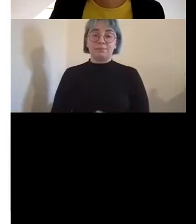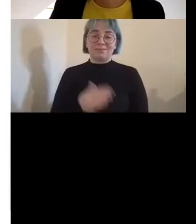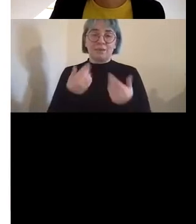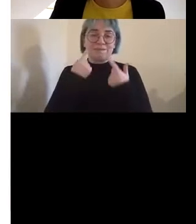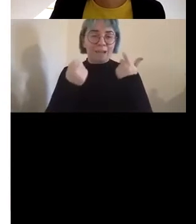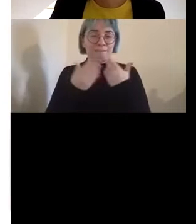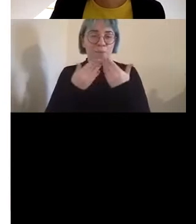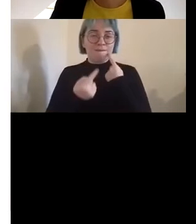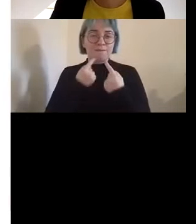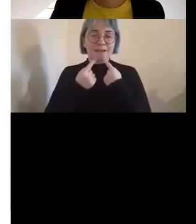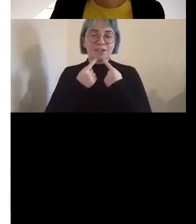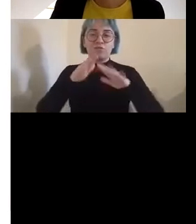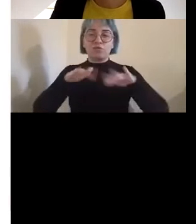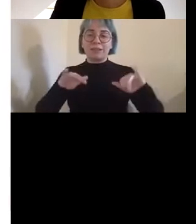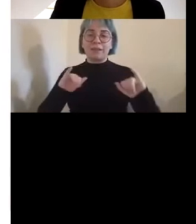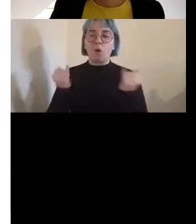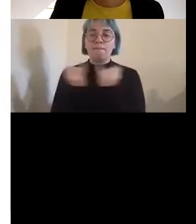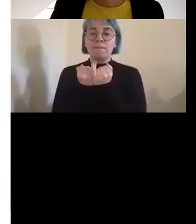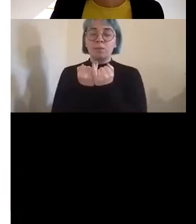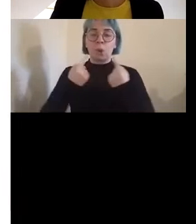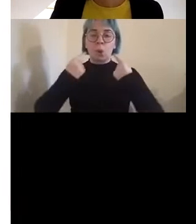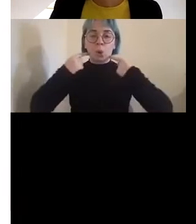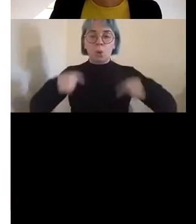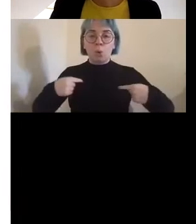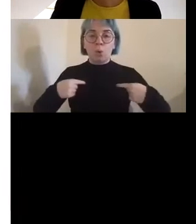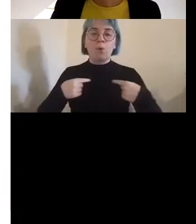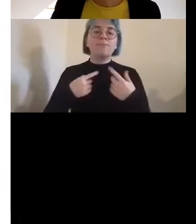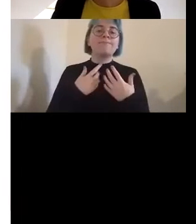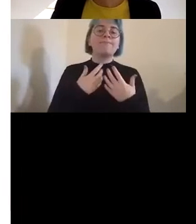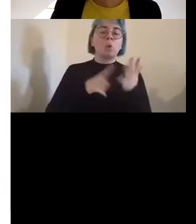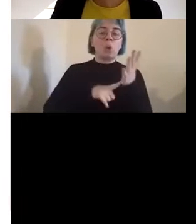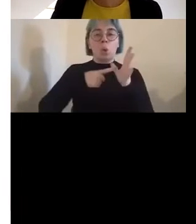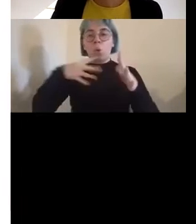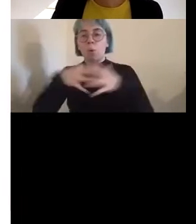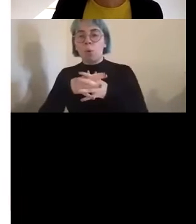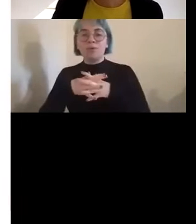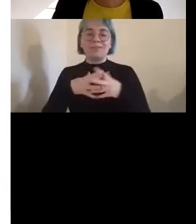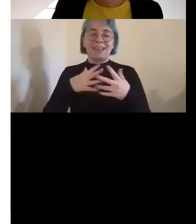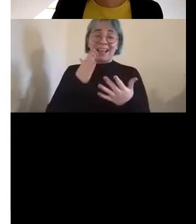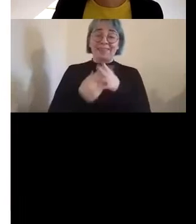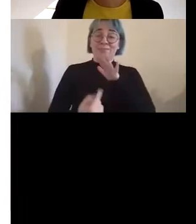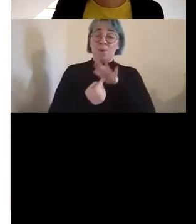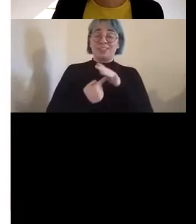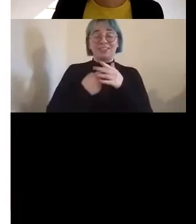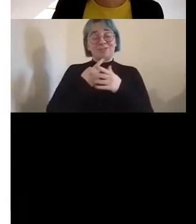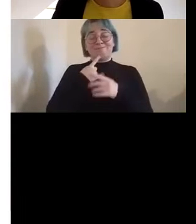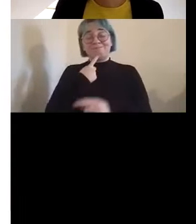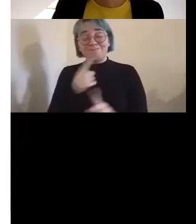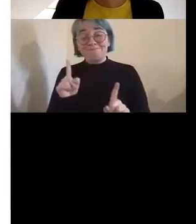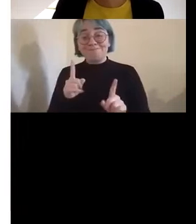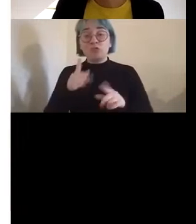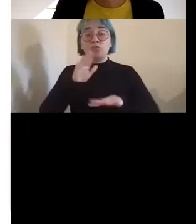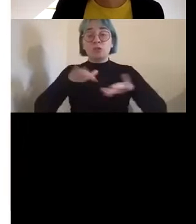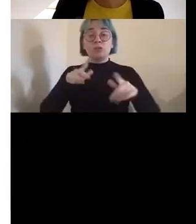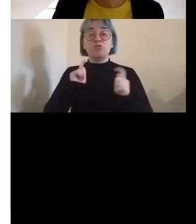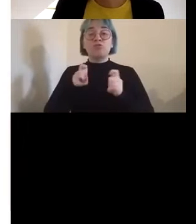information on children in conflict with the law, while what I think is important to stress that really children should be treated in a manner